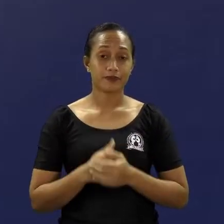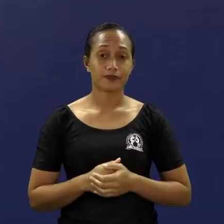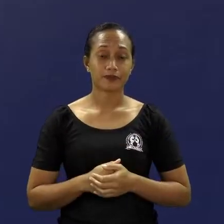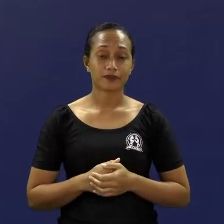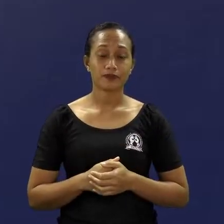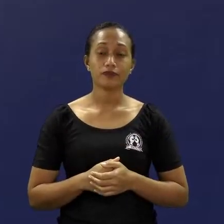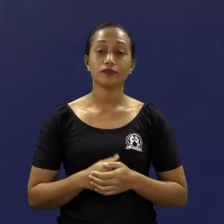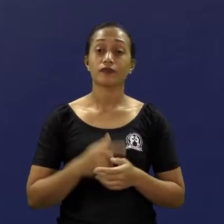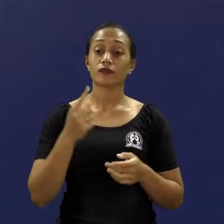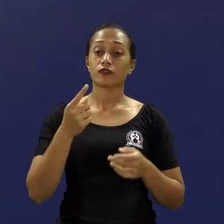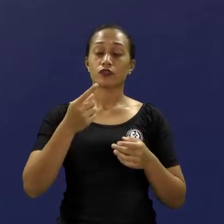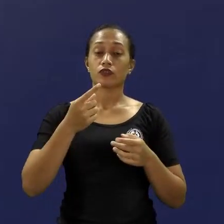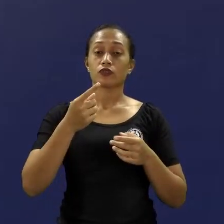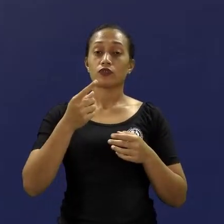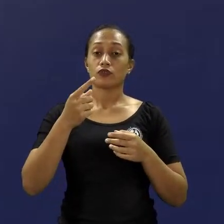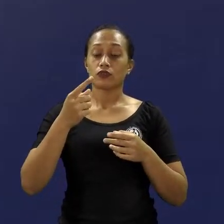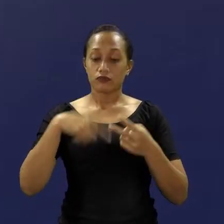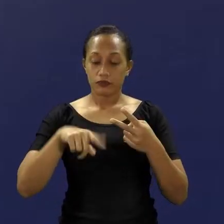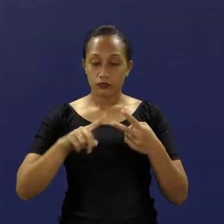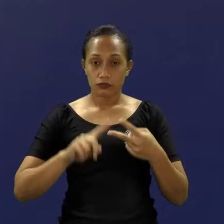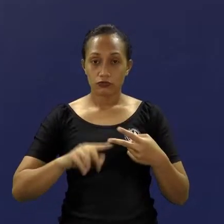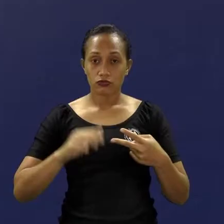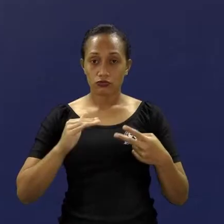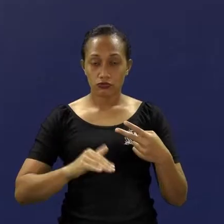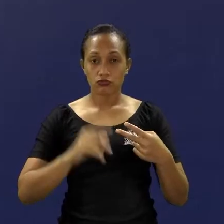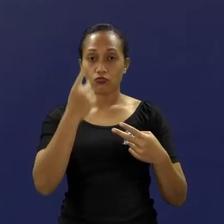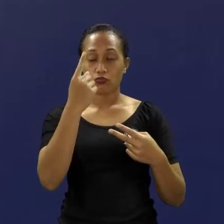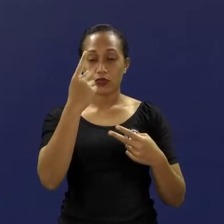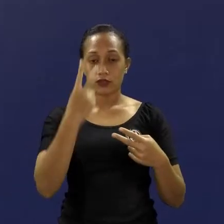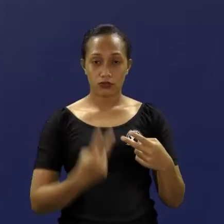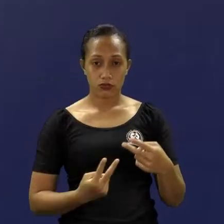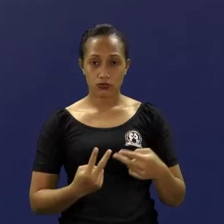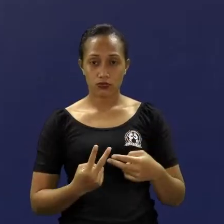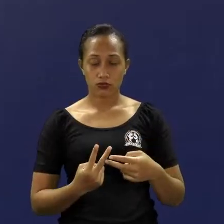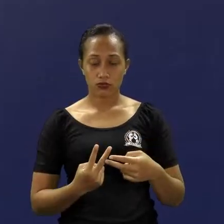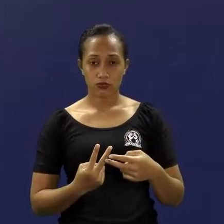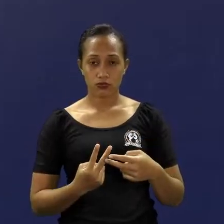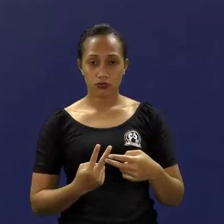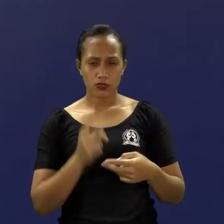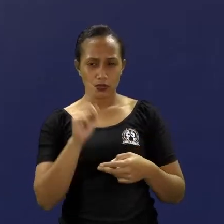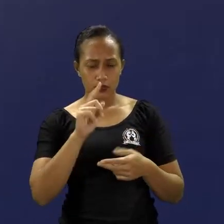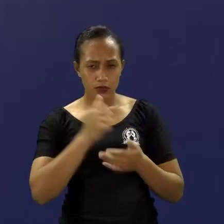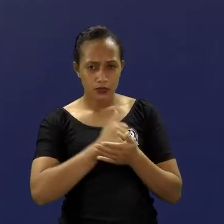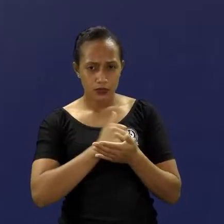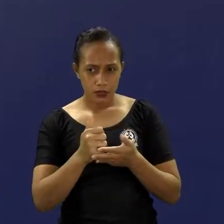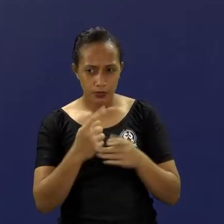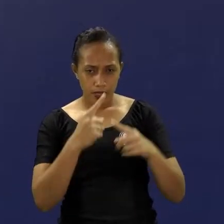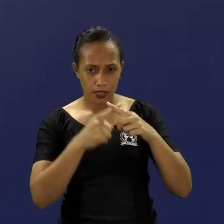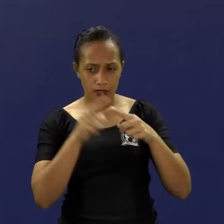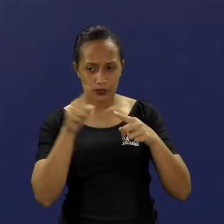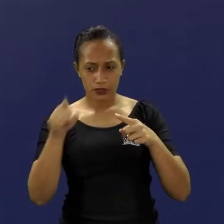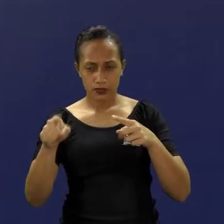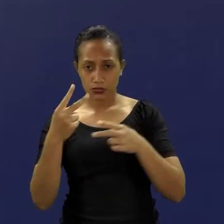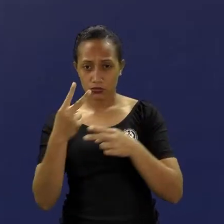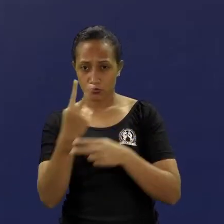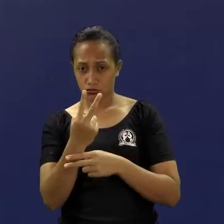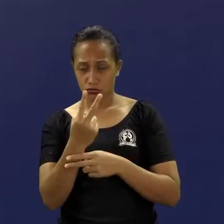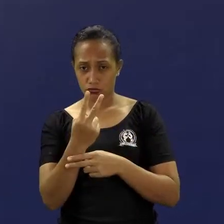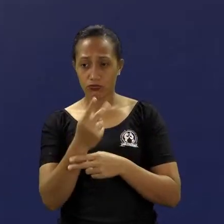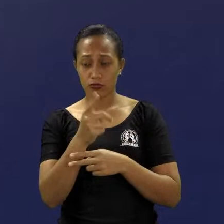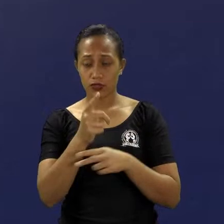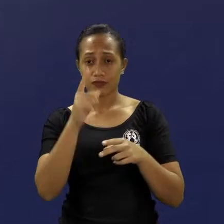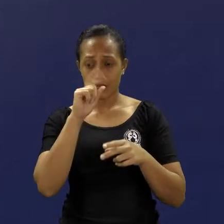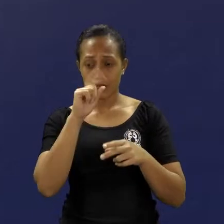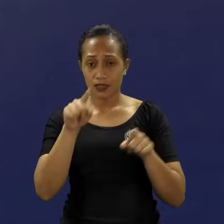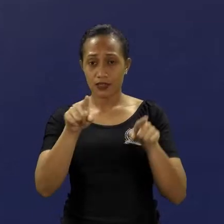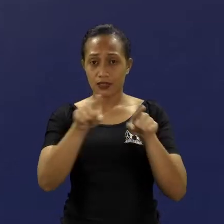O mele step lua, 1 over 2. O le ase numera e wha atele le lua lea, ina ia